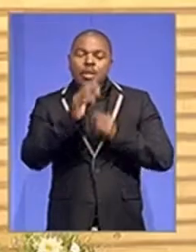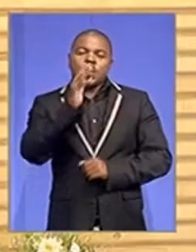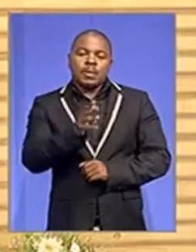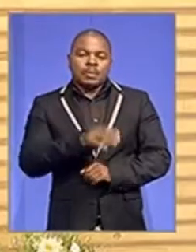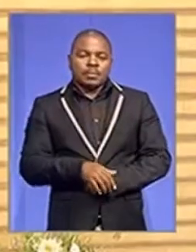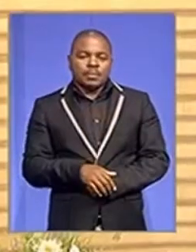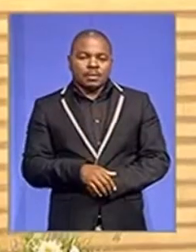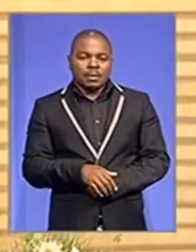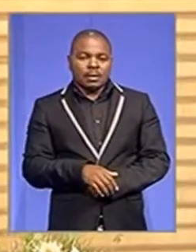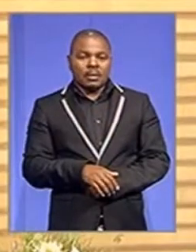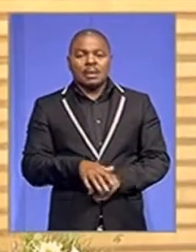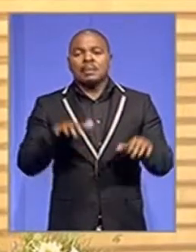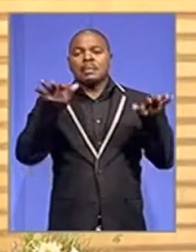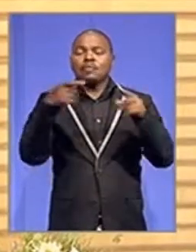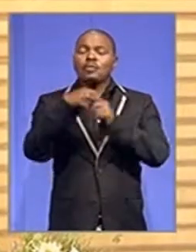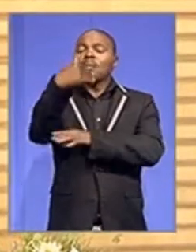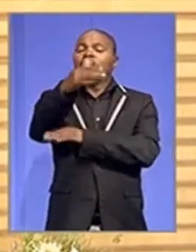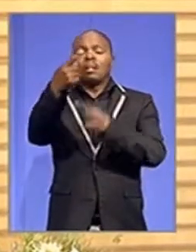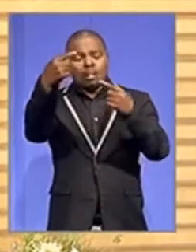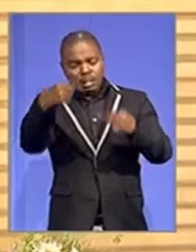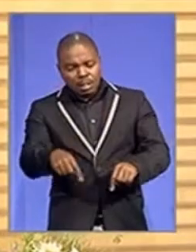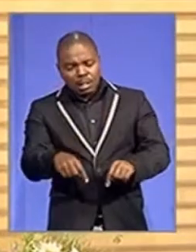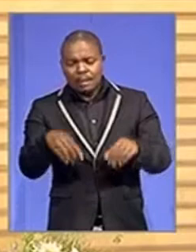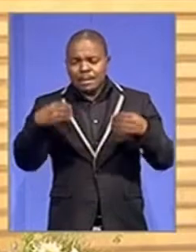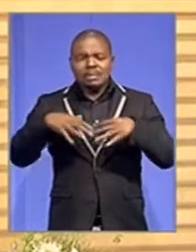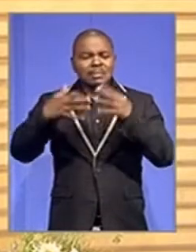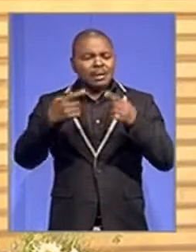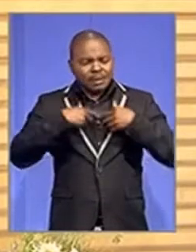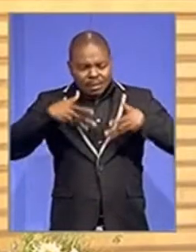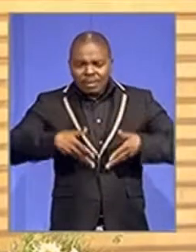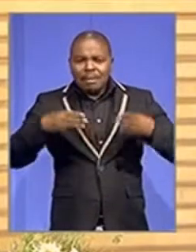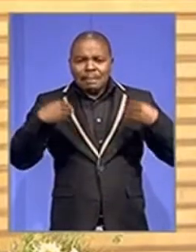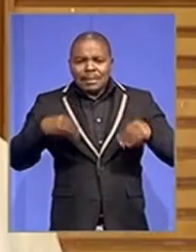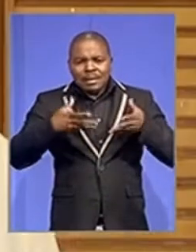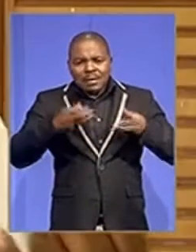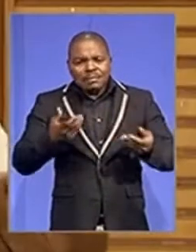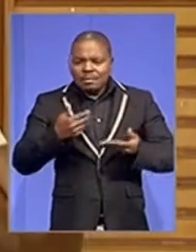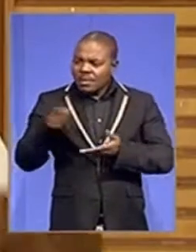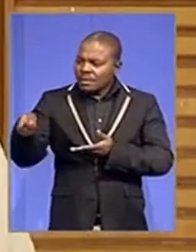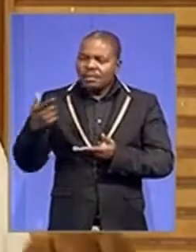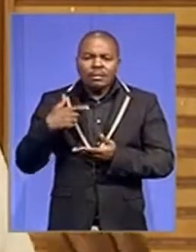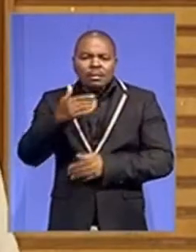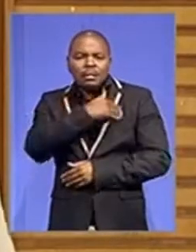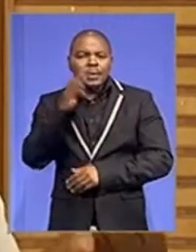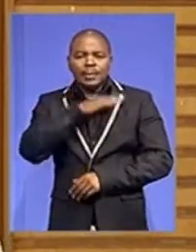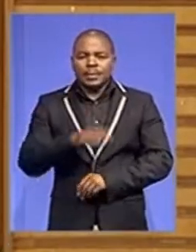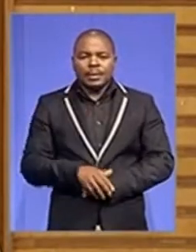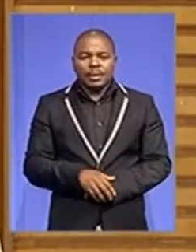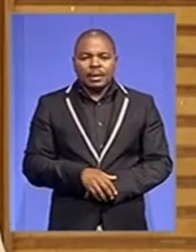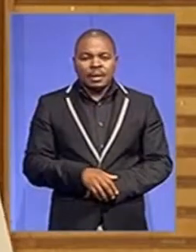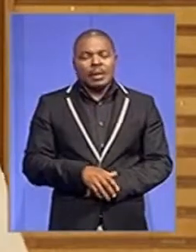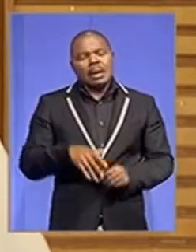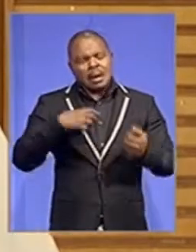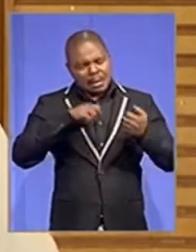tlang. O shejwa batho ba ka nqane over rona whereas we are here as local business people. Hobane se re lokisitse metsi ho lanka